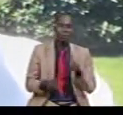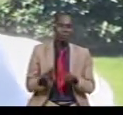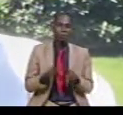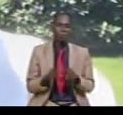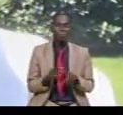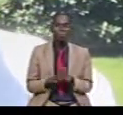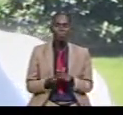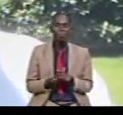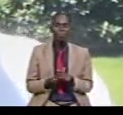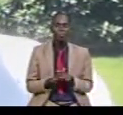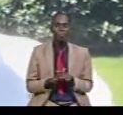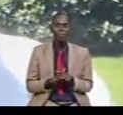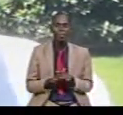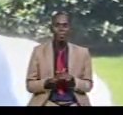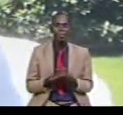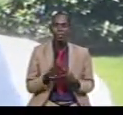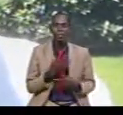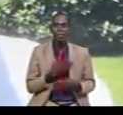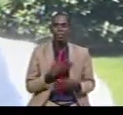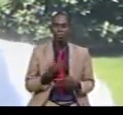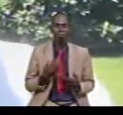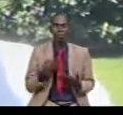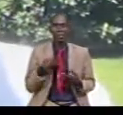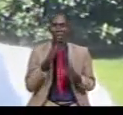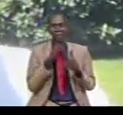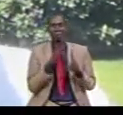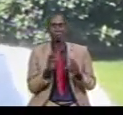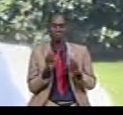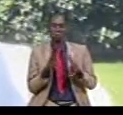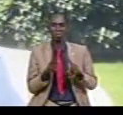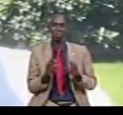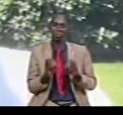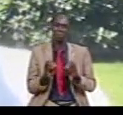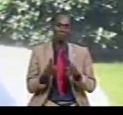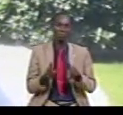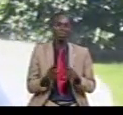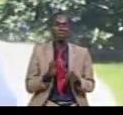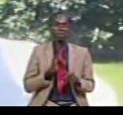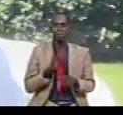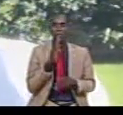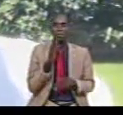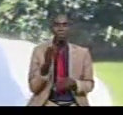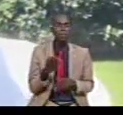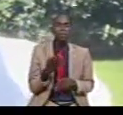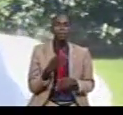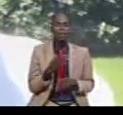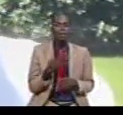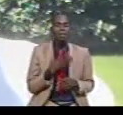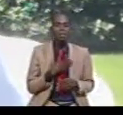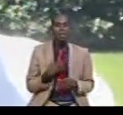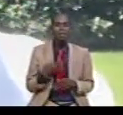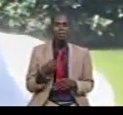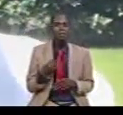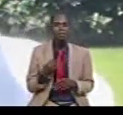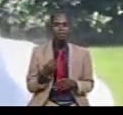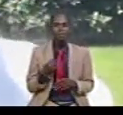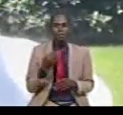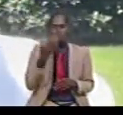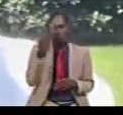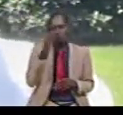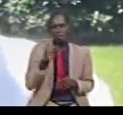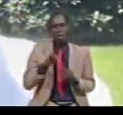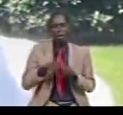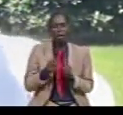you like to come out? And I just thought, sure, okay, not realizing how careful you